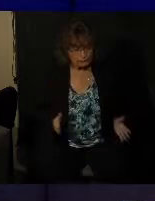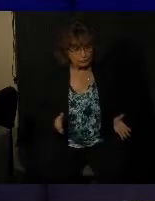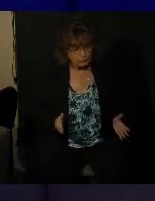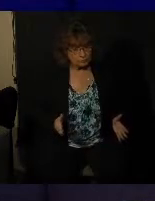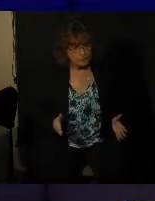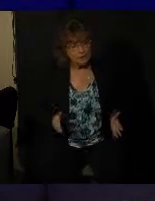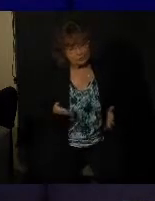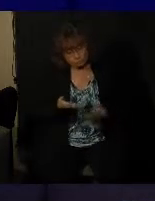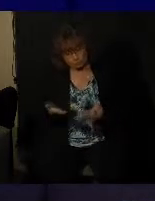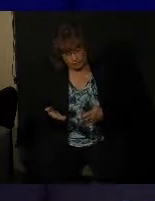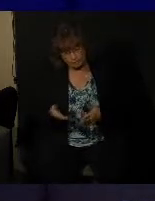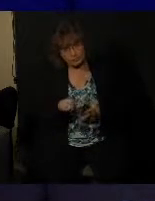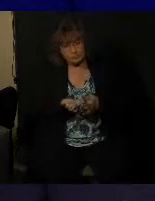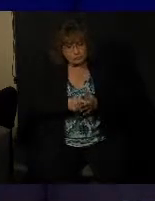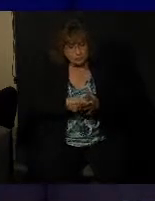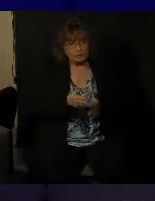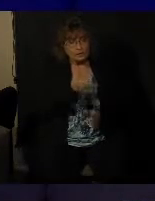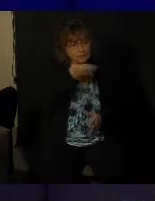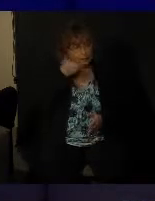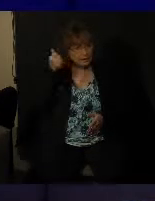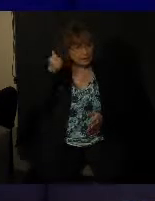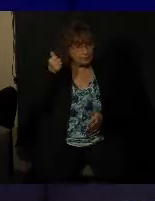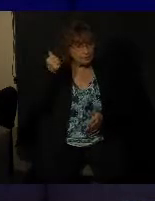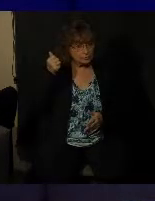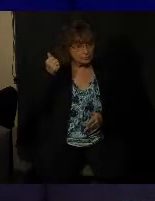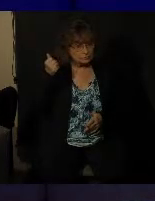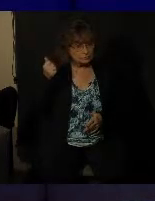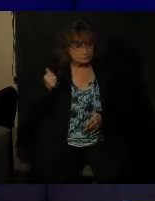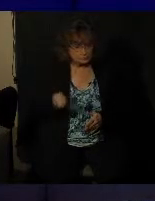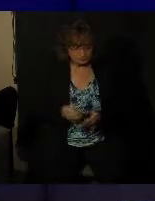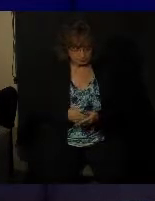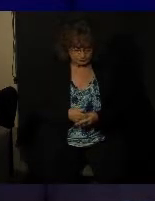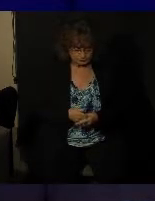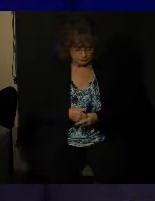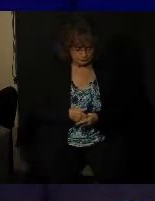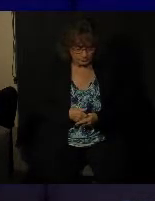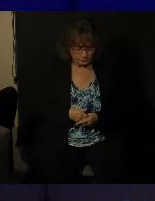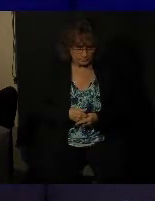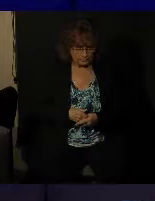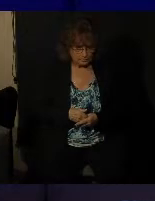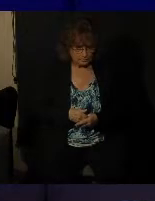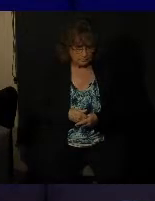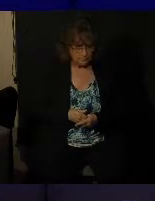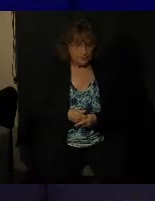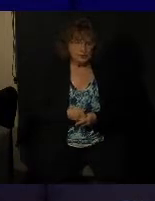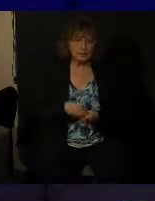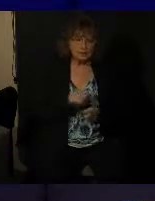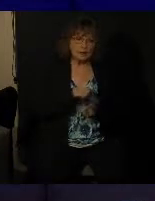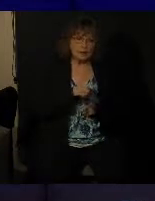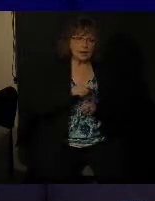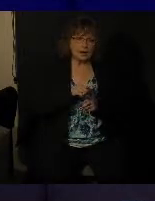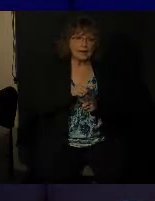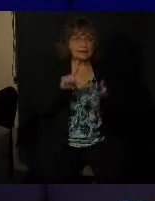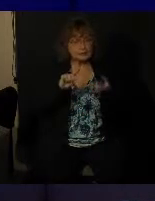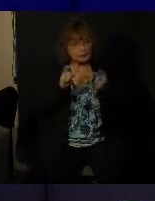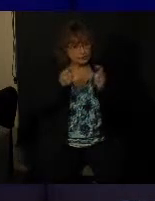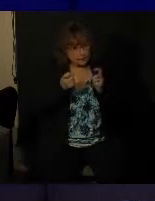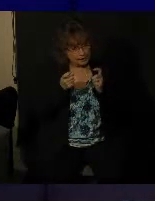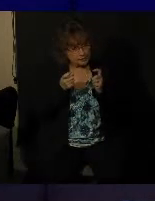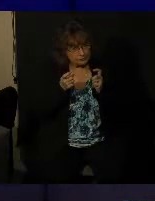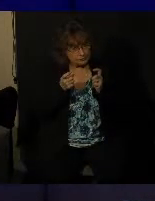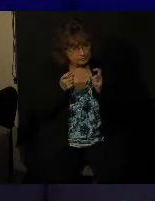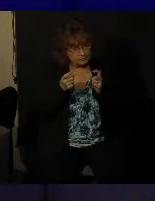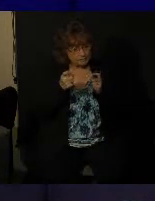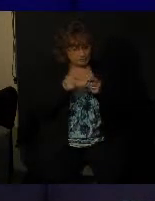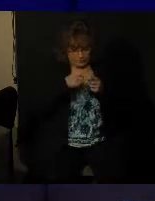I didn't want to do it, and I was very unmotivated, but after I ran away, that quickly changed. I was motivated. I wanted to get a lot of schoolwork